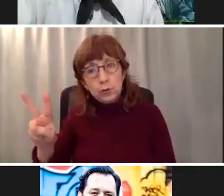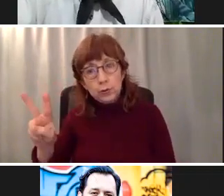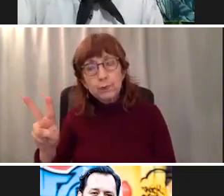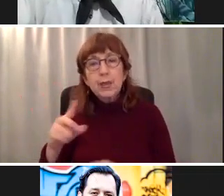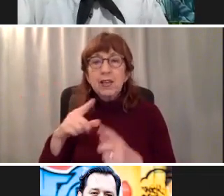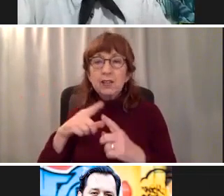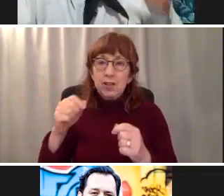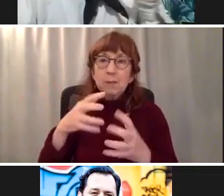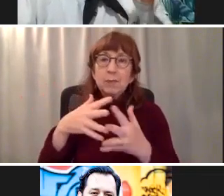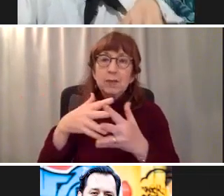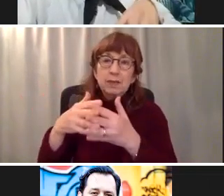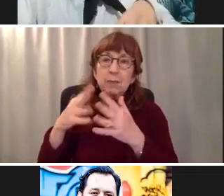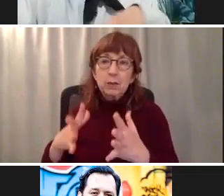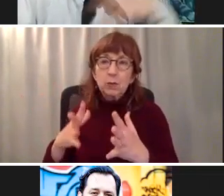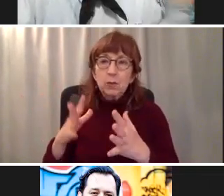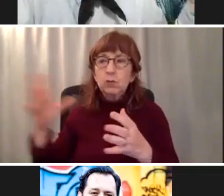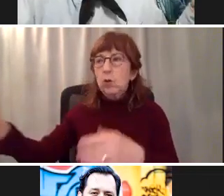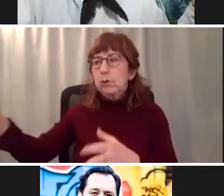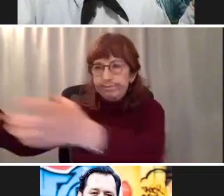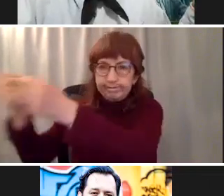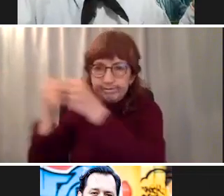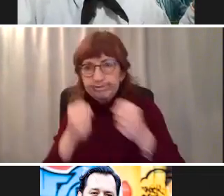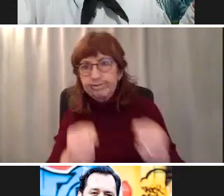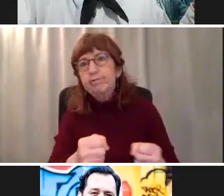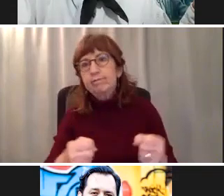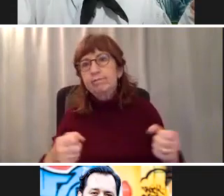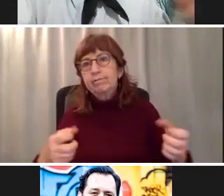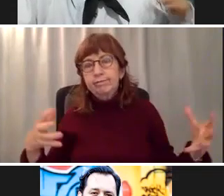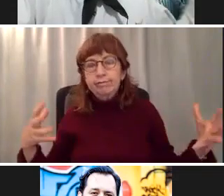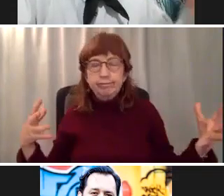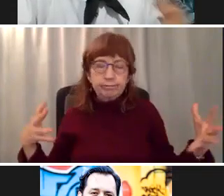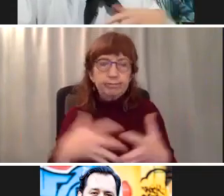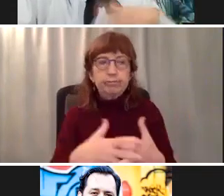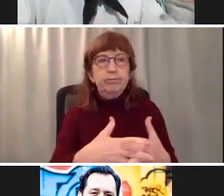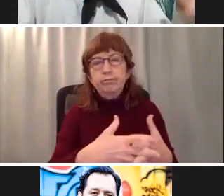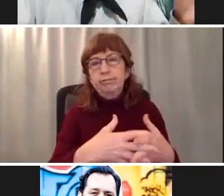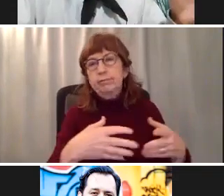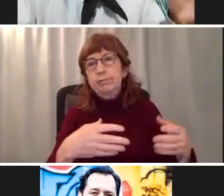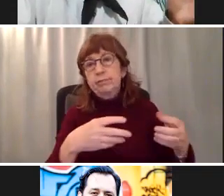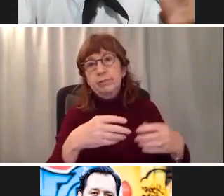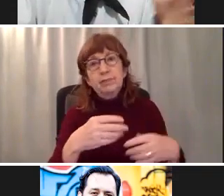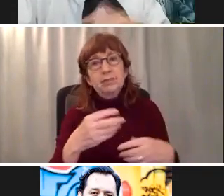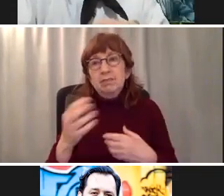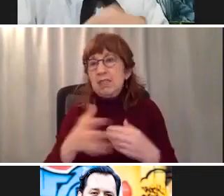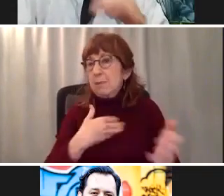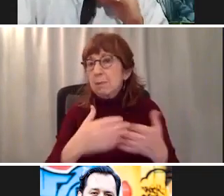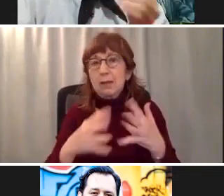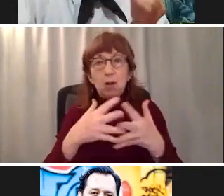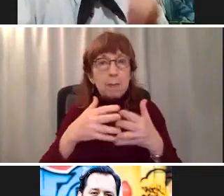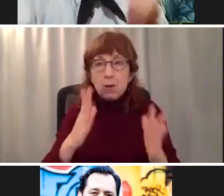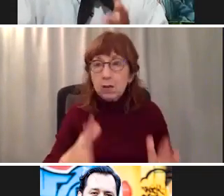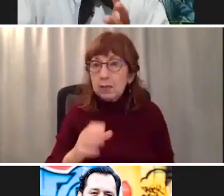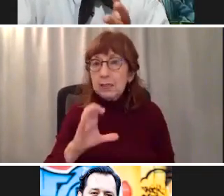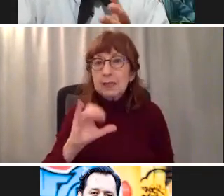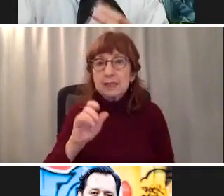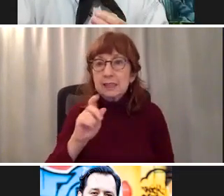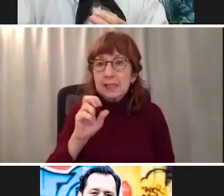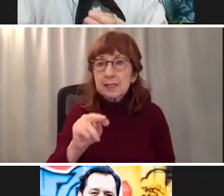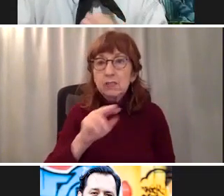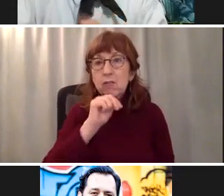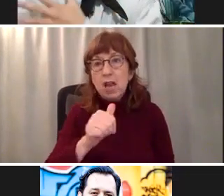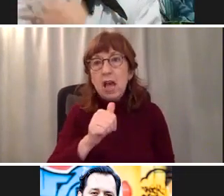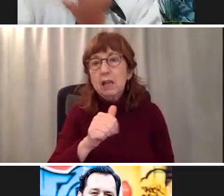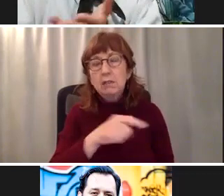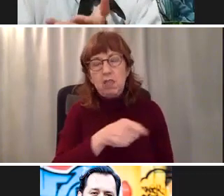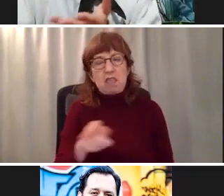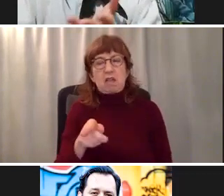Americans were incarcerated en masse, citizens, non-citizens, because they were considered basically